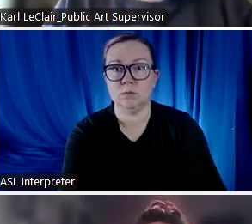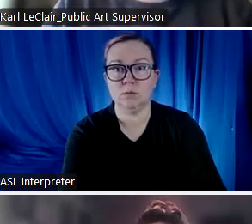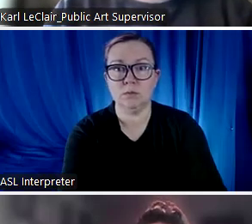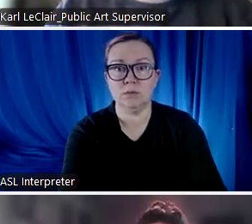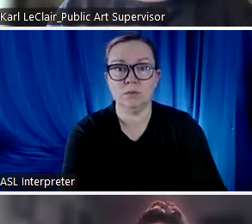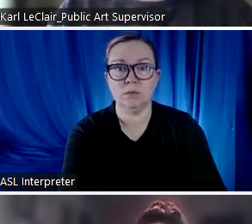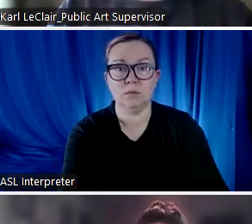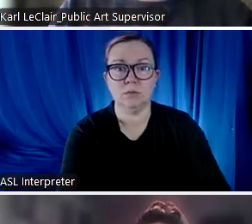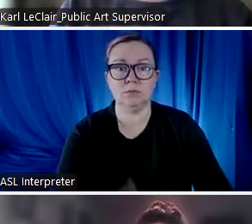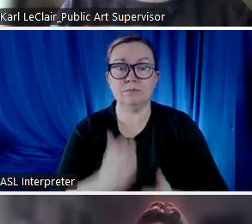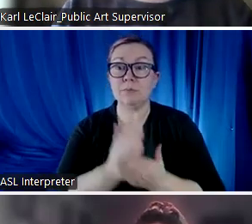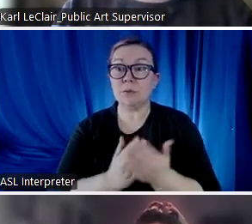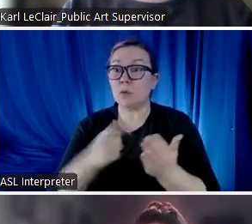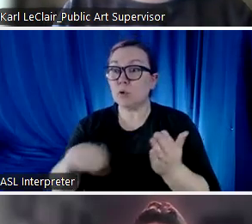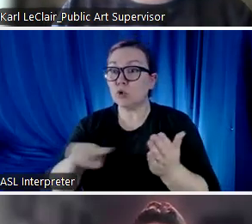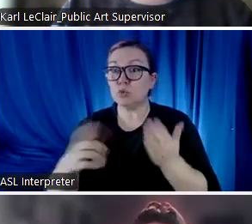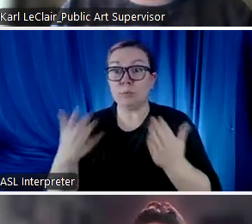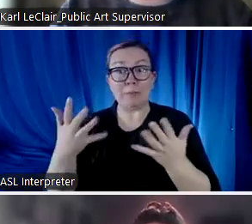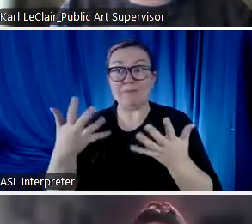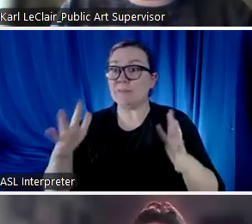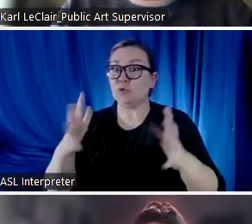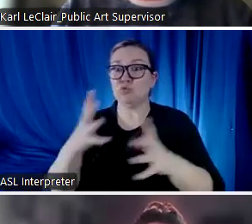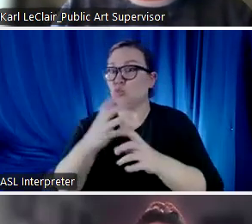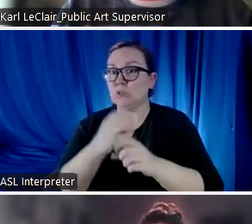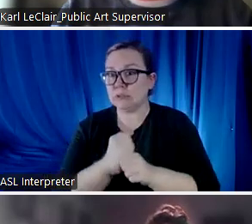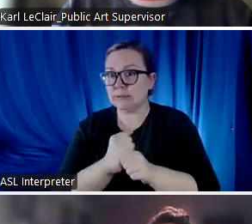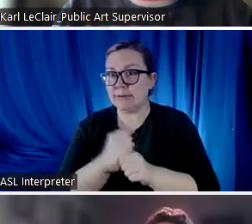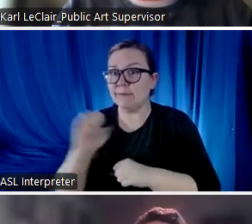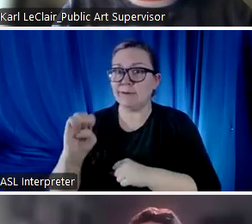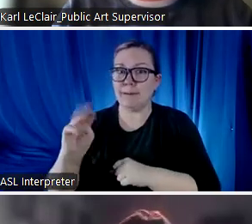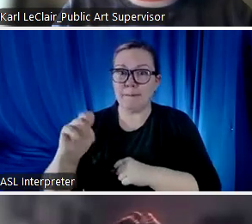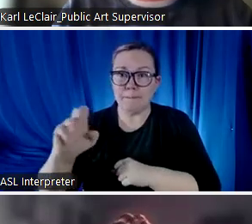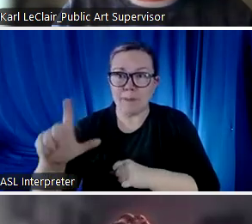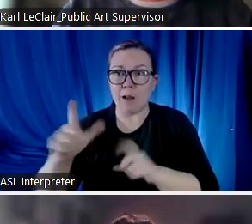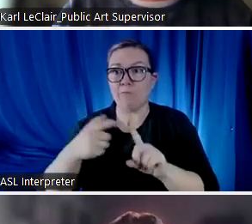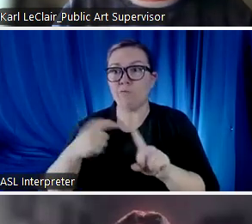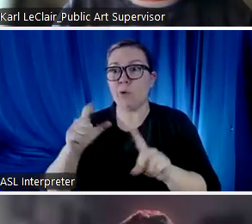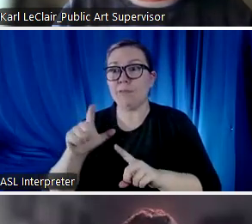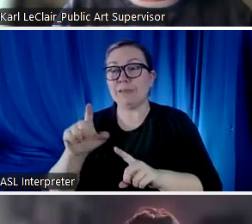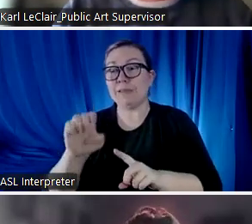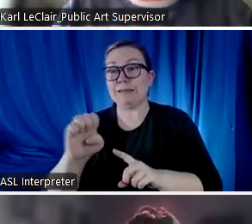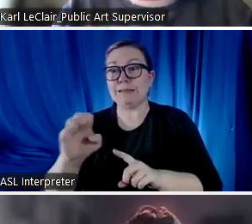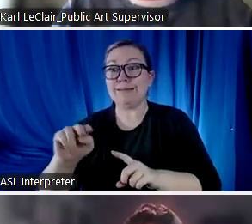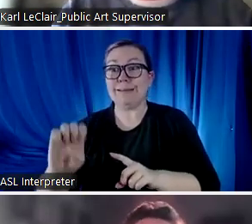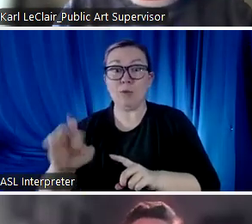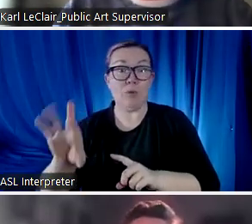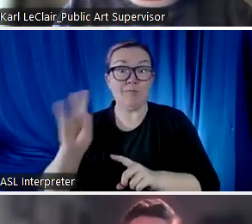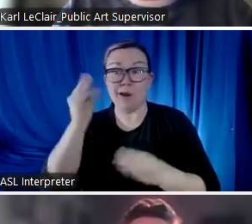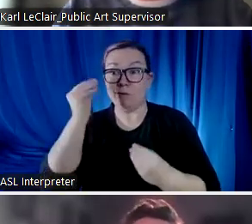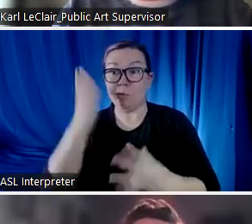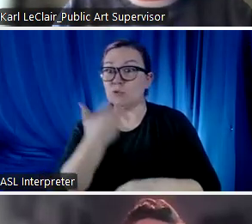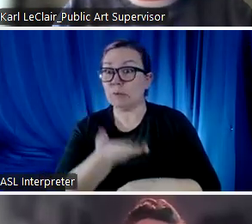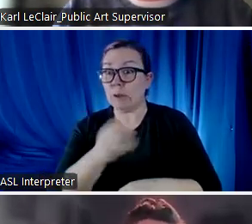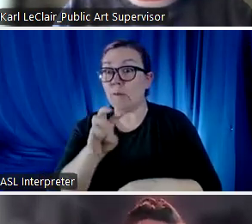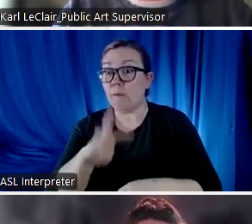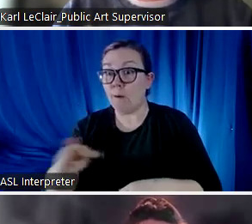So some of you may have received maybe an email directly from Leanne or found this online. If you found it online,